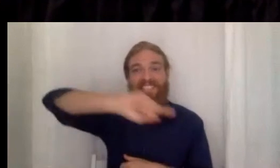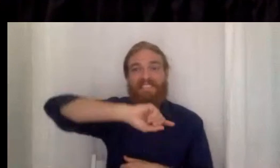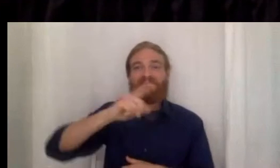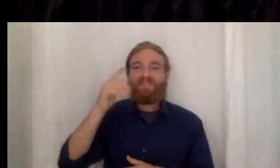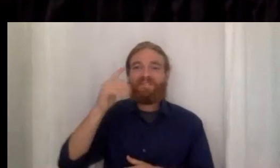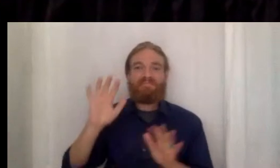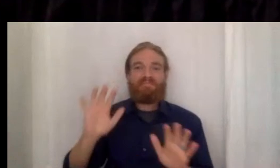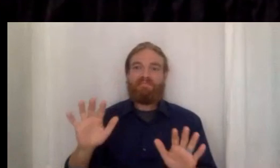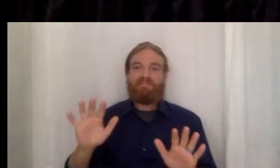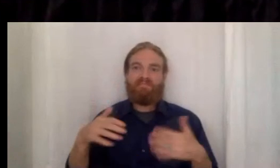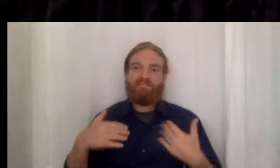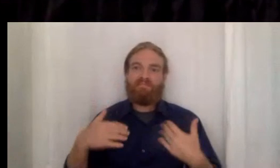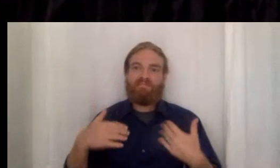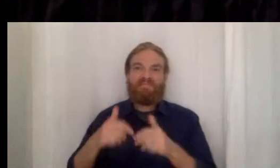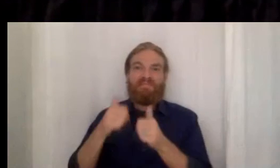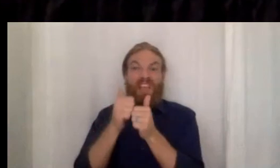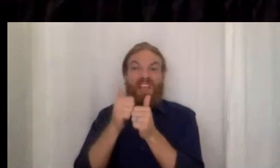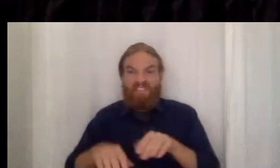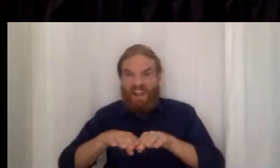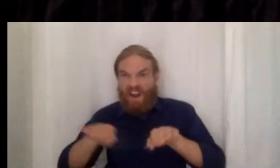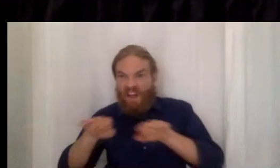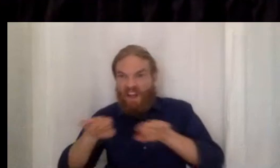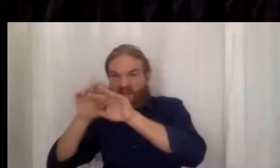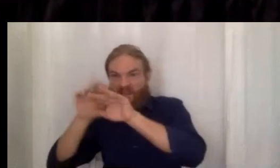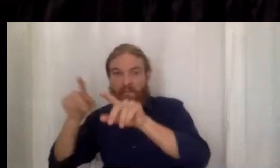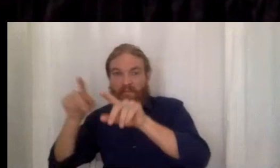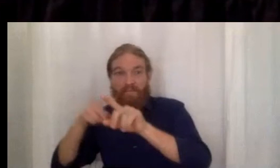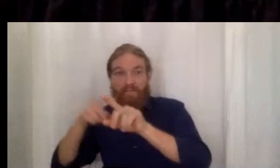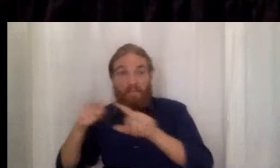the burden that is on local public health